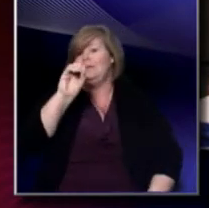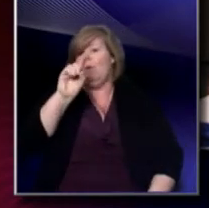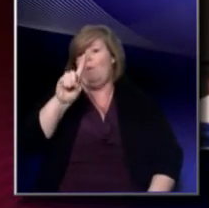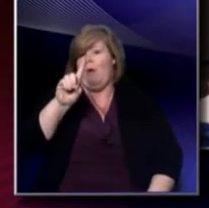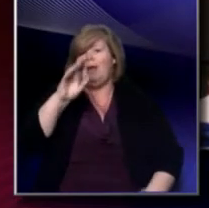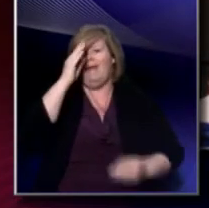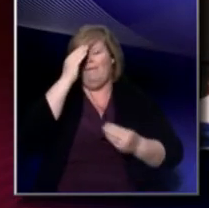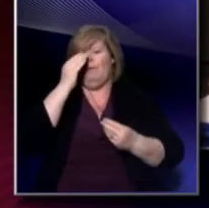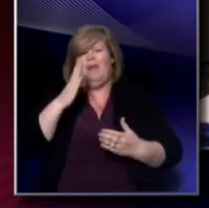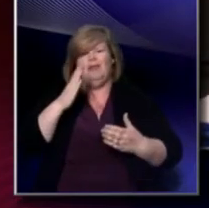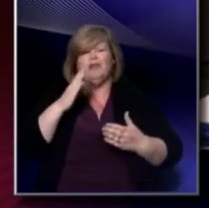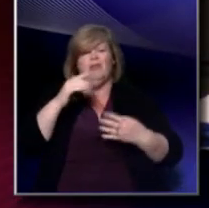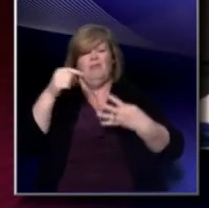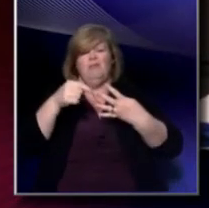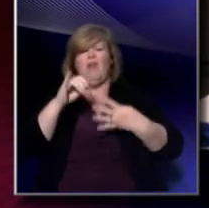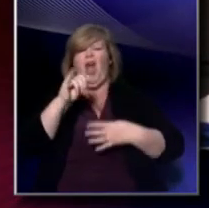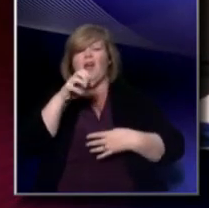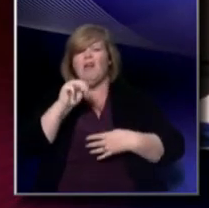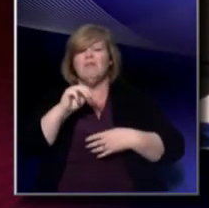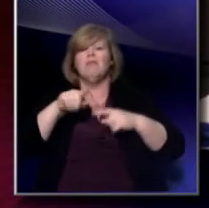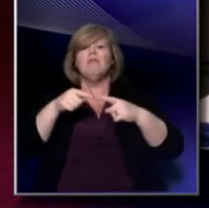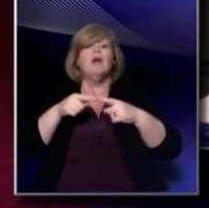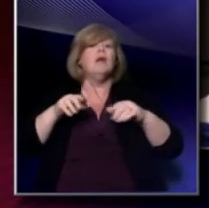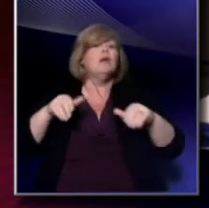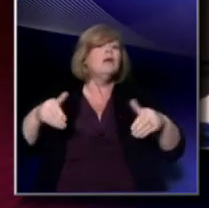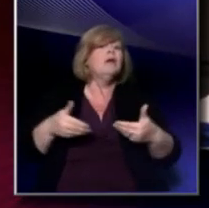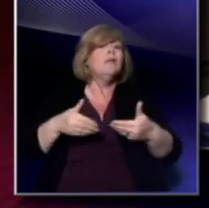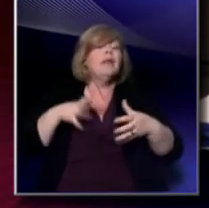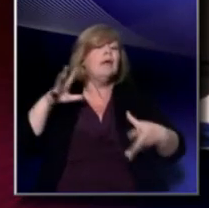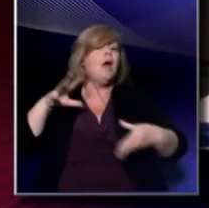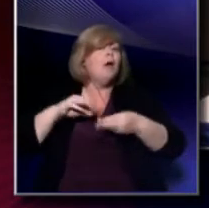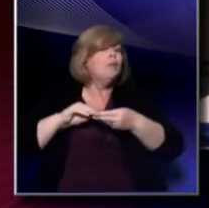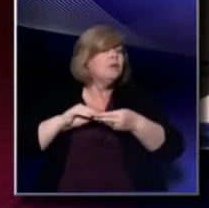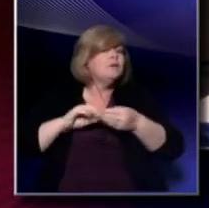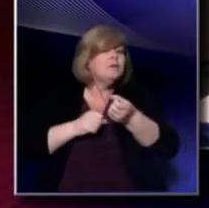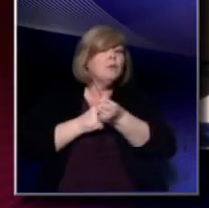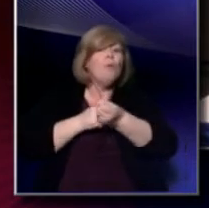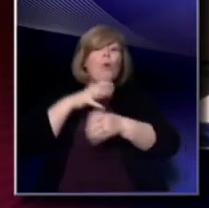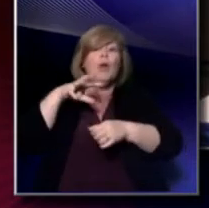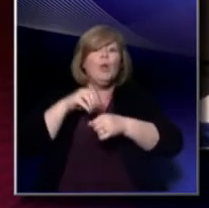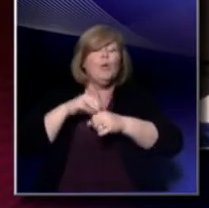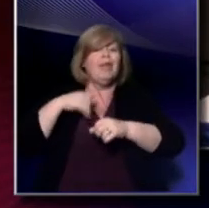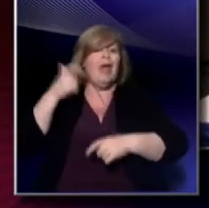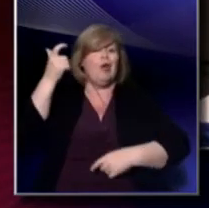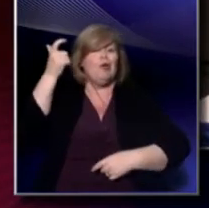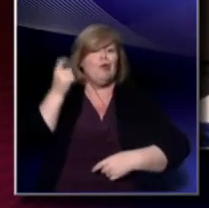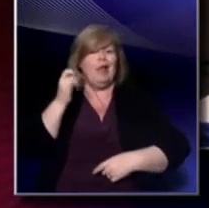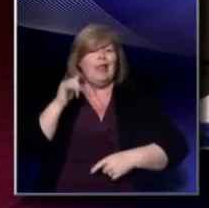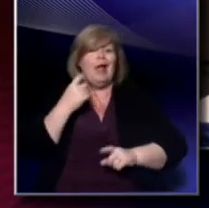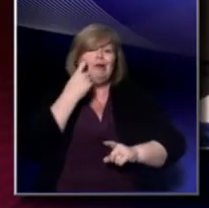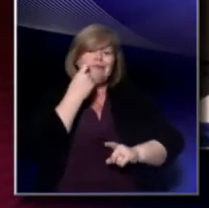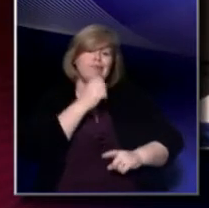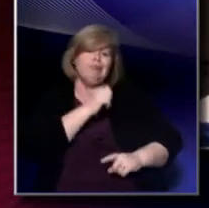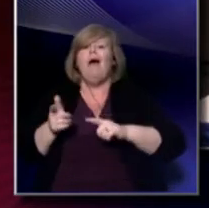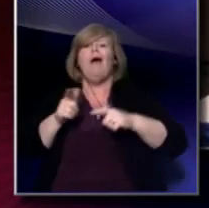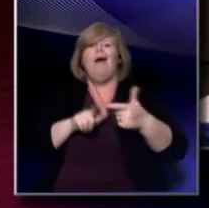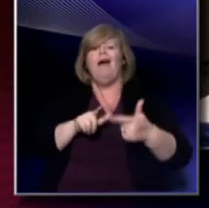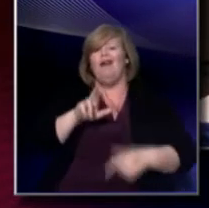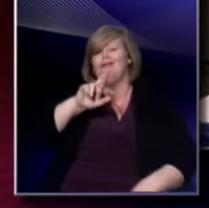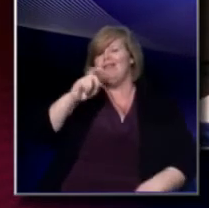item, introduction of the Comprehensive Support Improvement Grant. That was Superintendent Reichman was referring to.